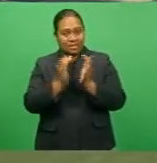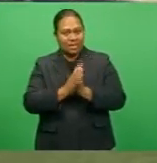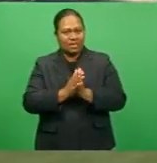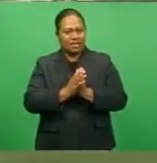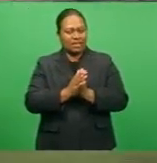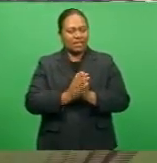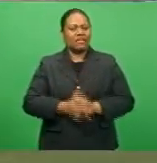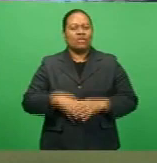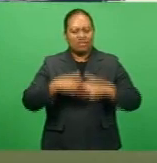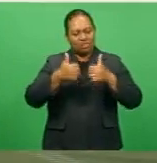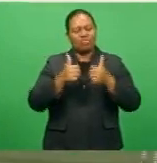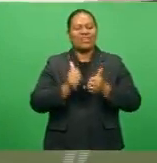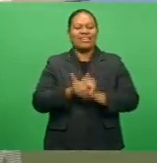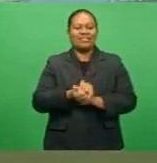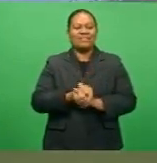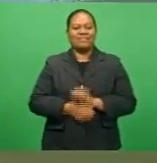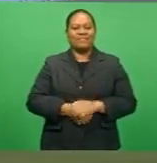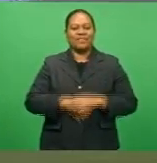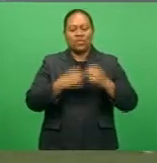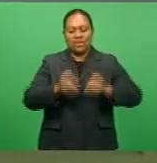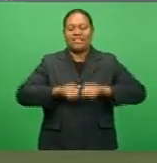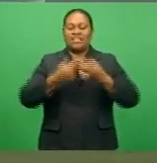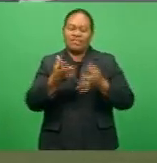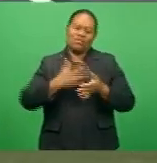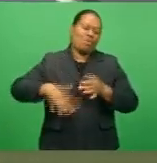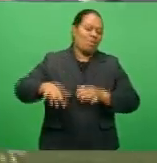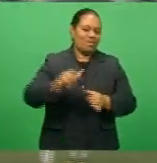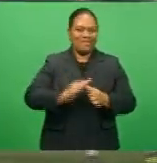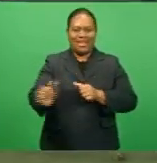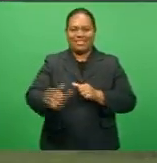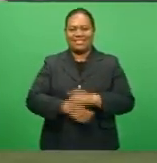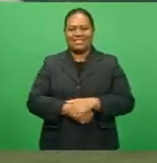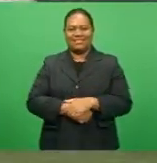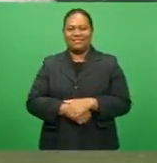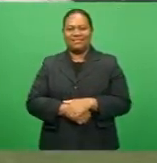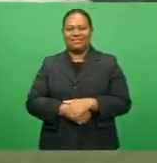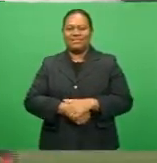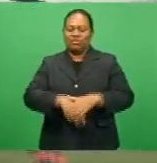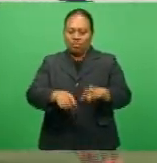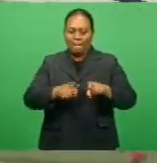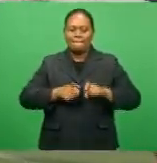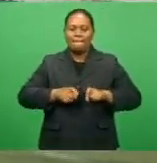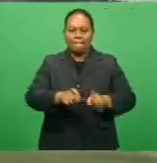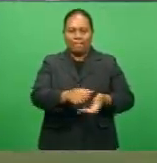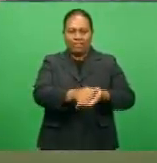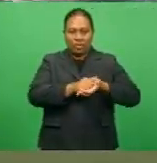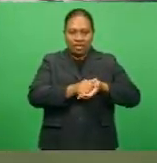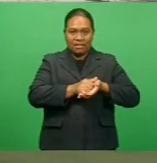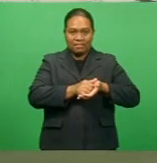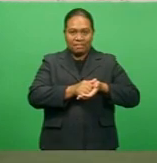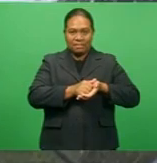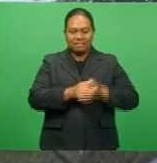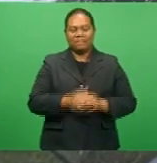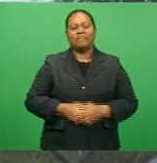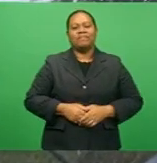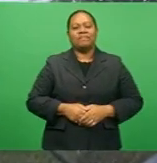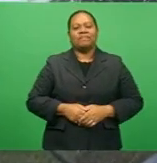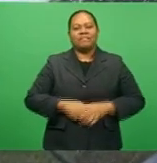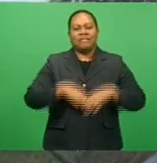have a good game, and we'll give in all our best to maintain our